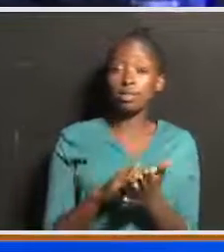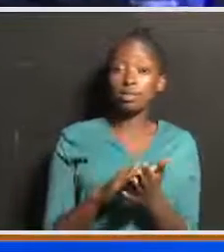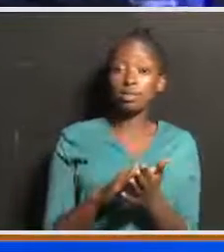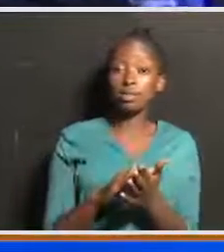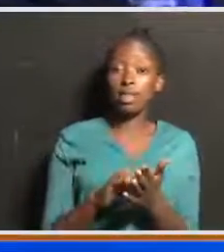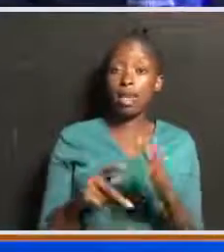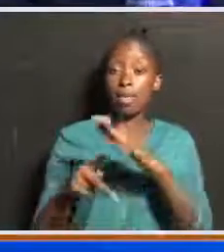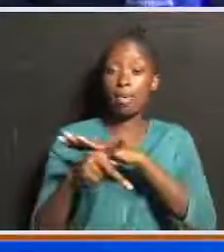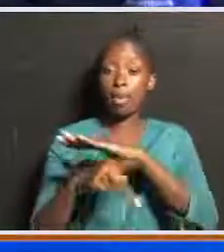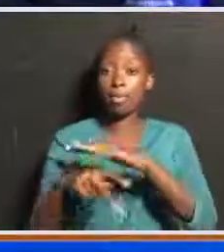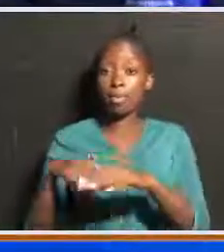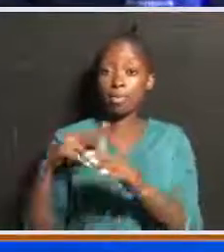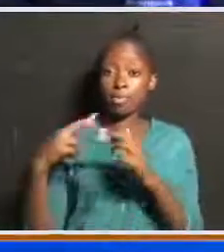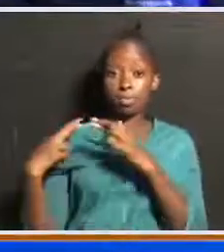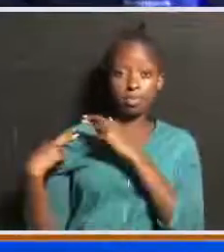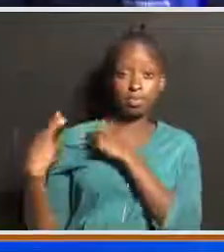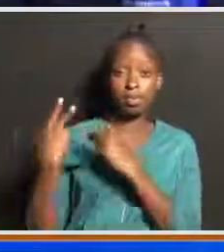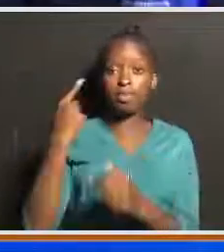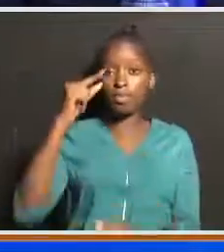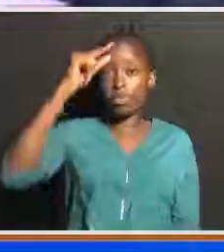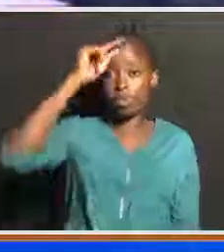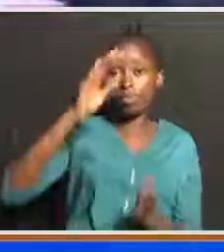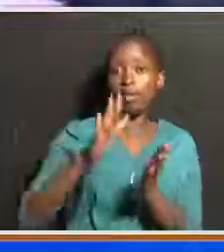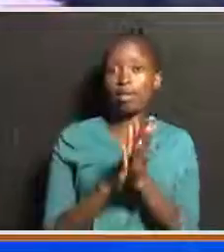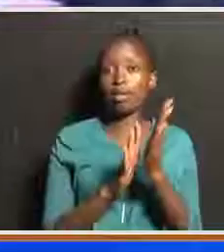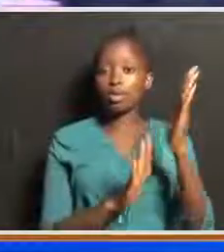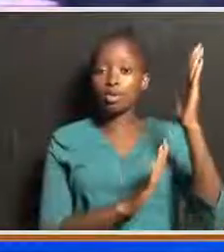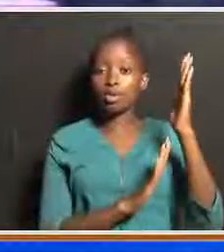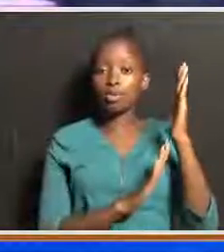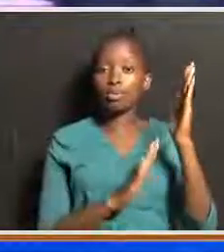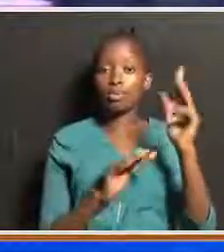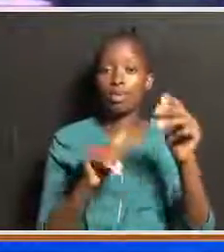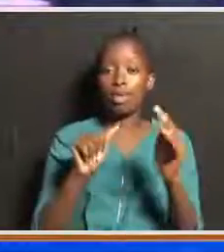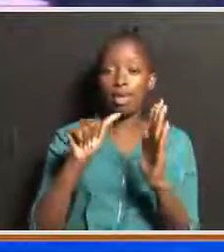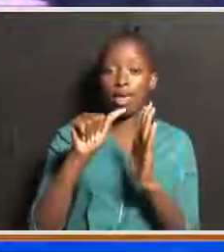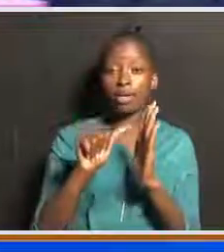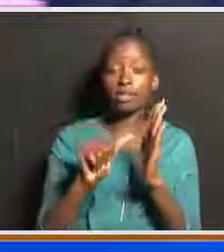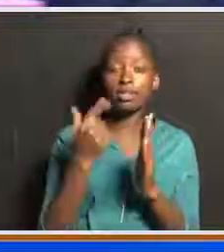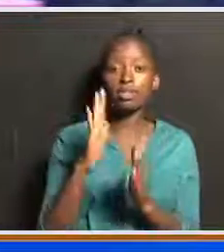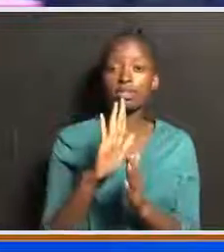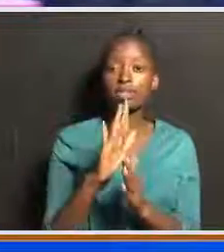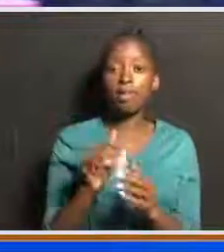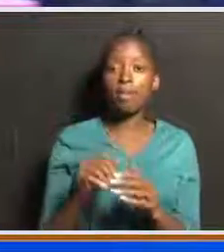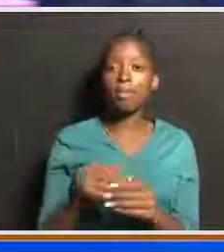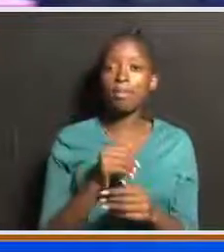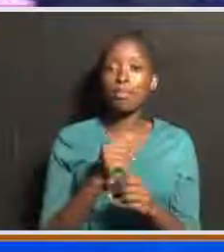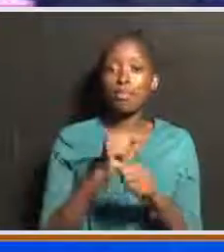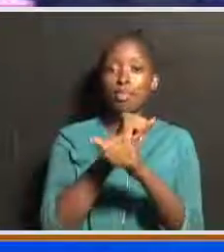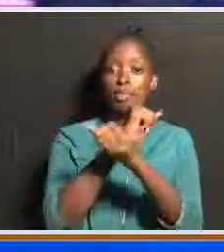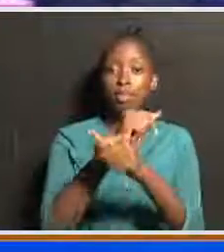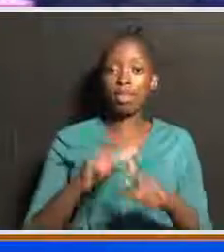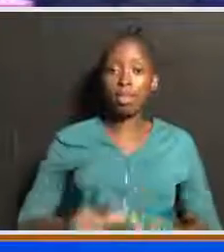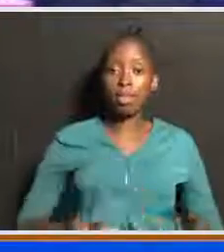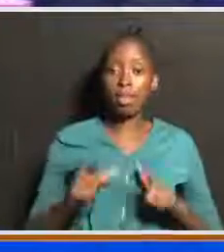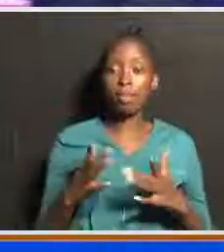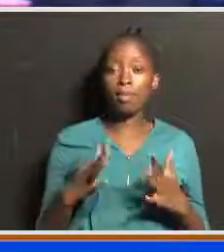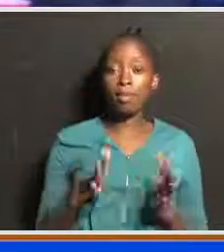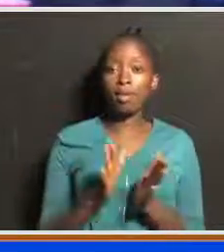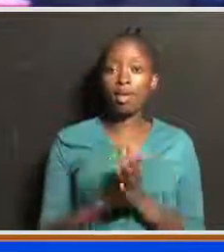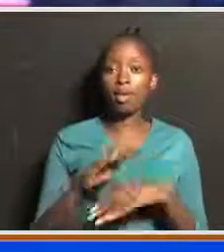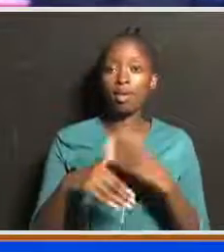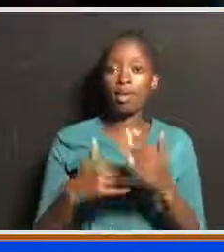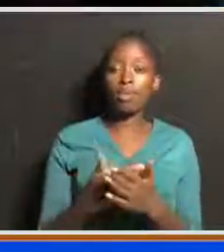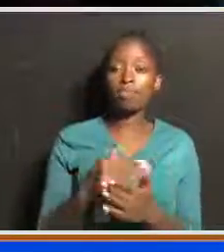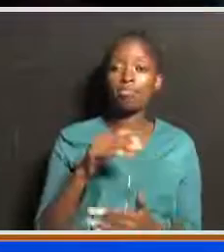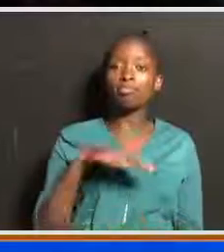responsibility of the government and its security agencies to protect the lives and property of its citizens, and that the deaths in Kilifi indicate